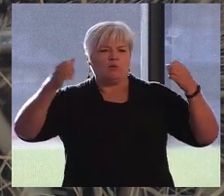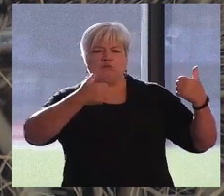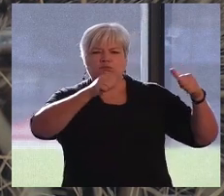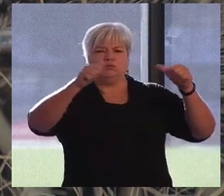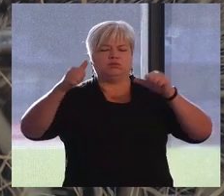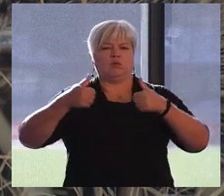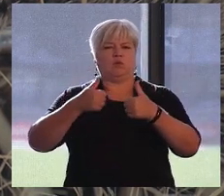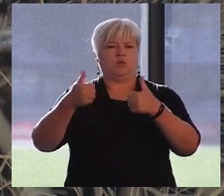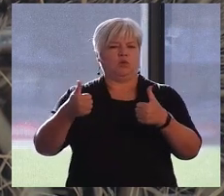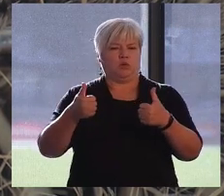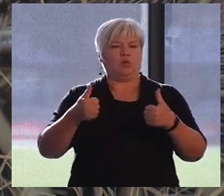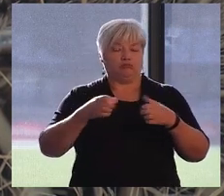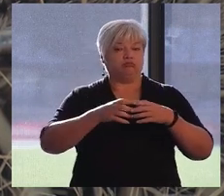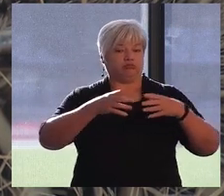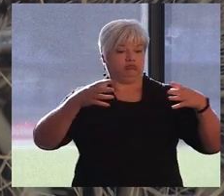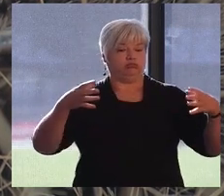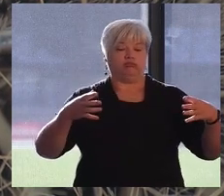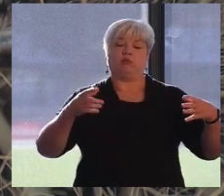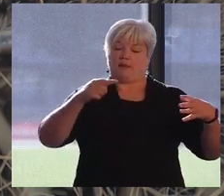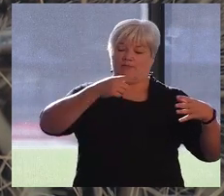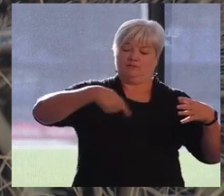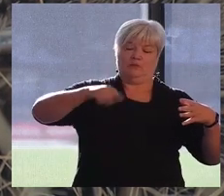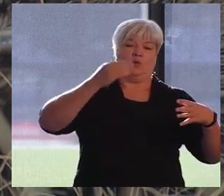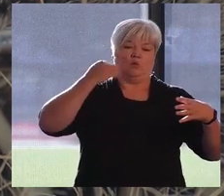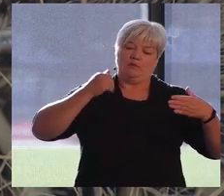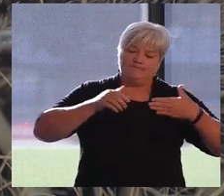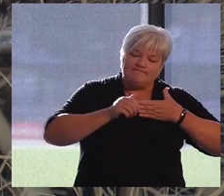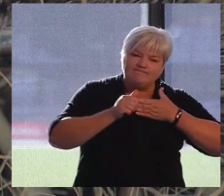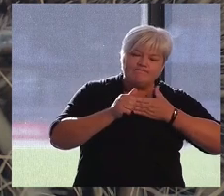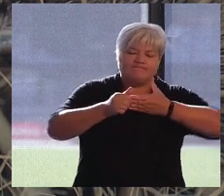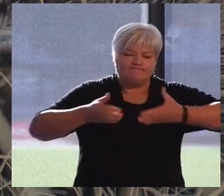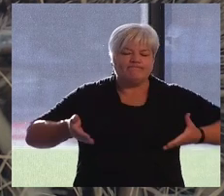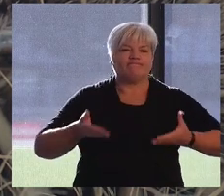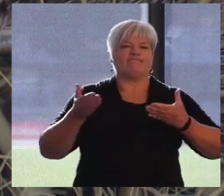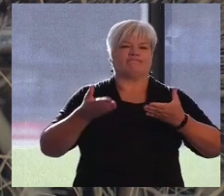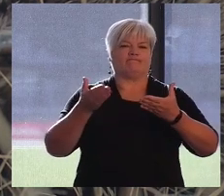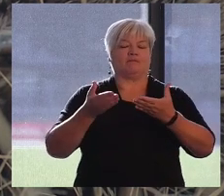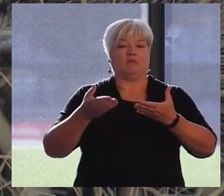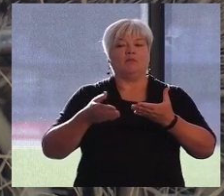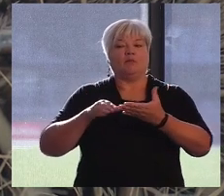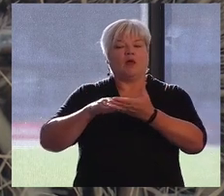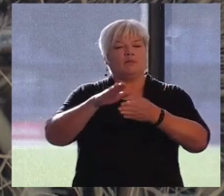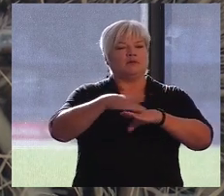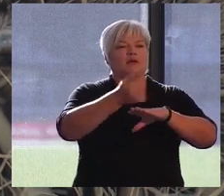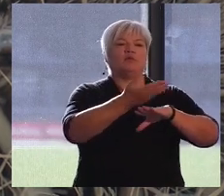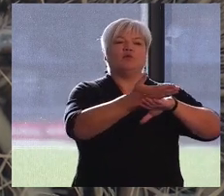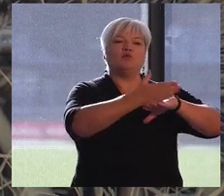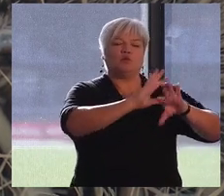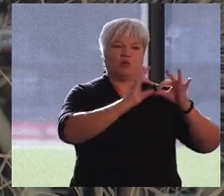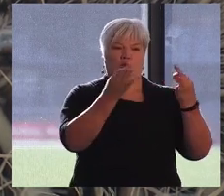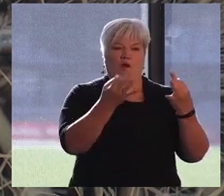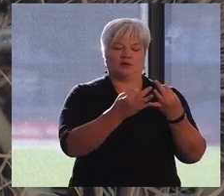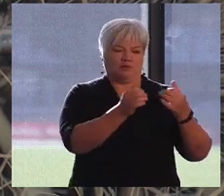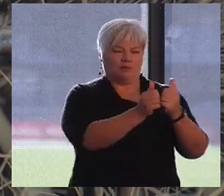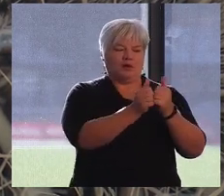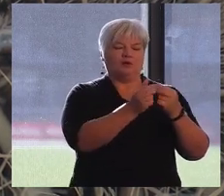mentioned that really drove it forward. That led to setting up a new organisation in partnership with the Maya Foundation, and I want to